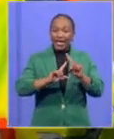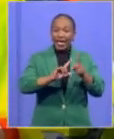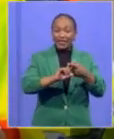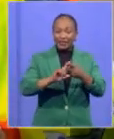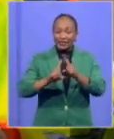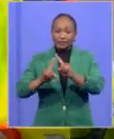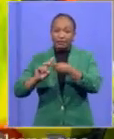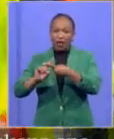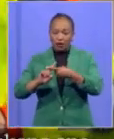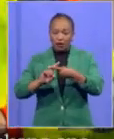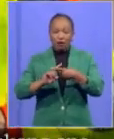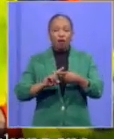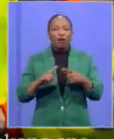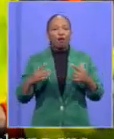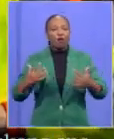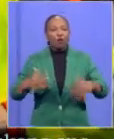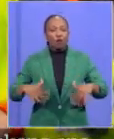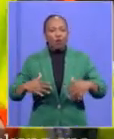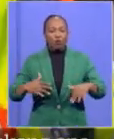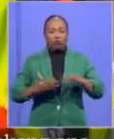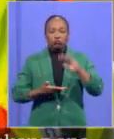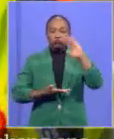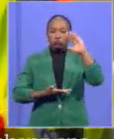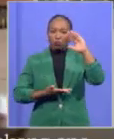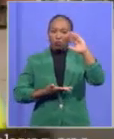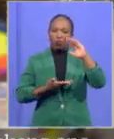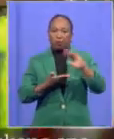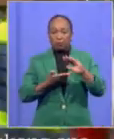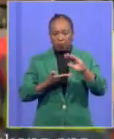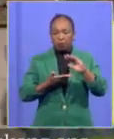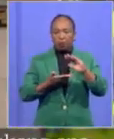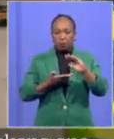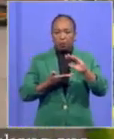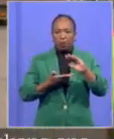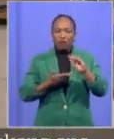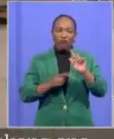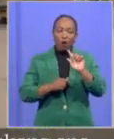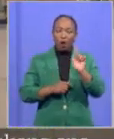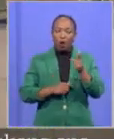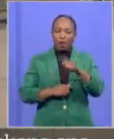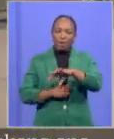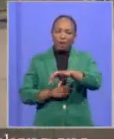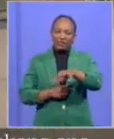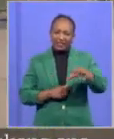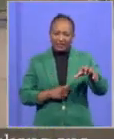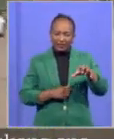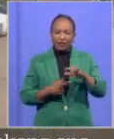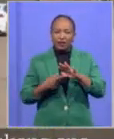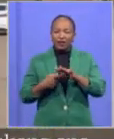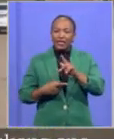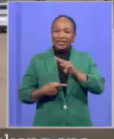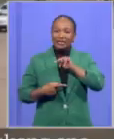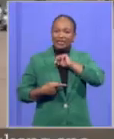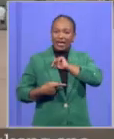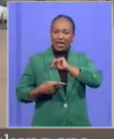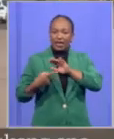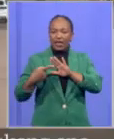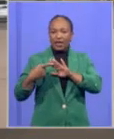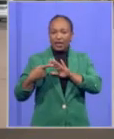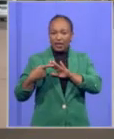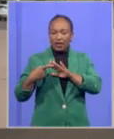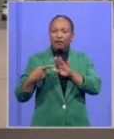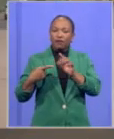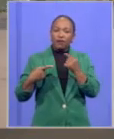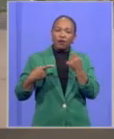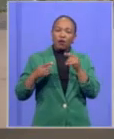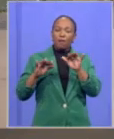a significant decrease in all provinces. KwaZulu-Natal ho tlalehilwe palo e tlase ya dikotsi tse fetileng